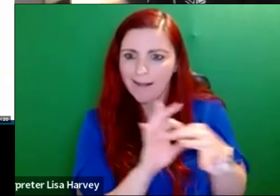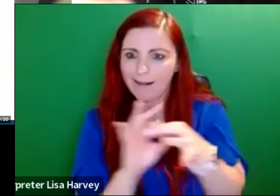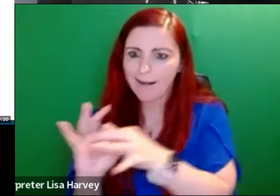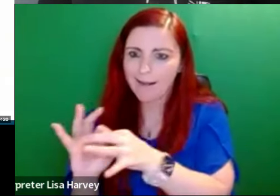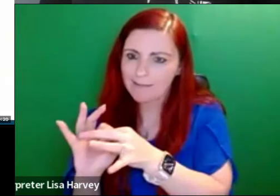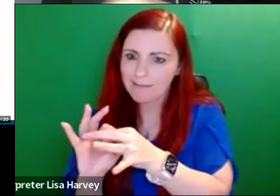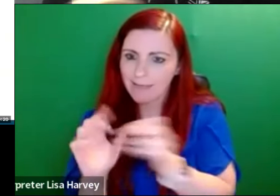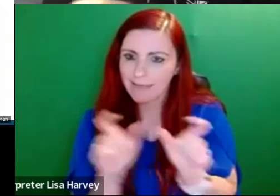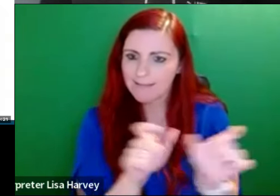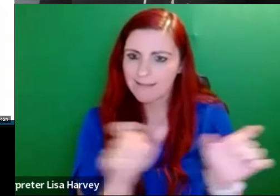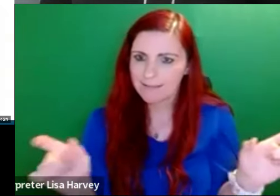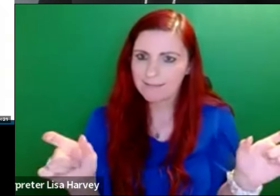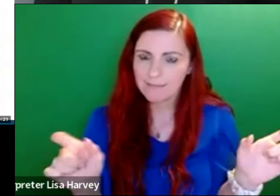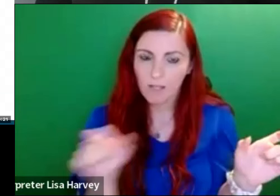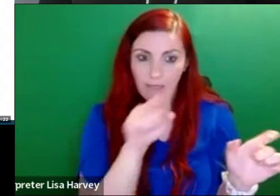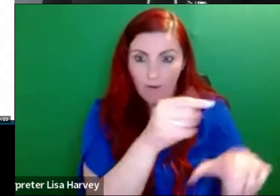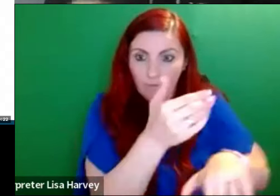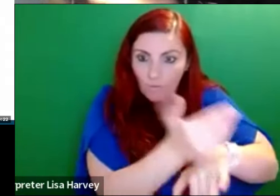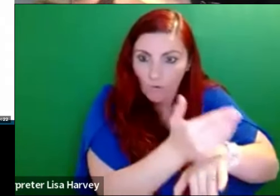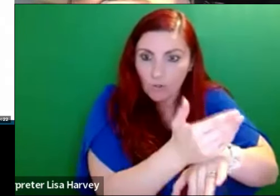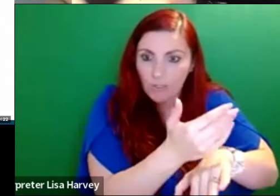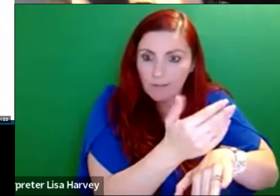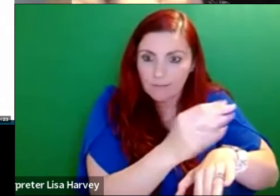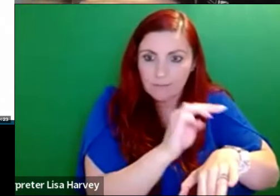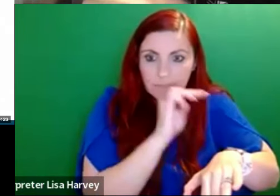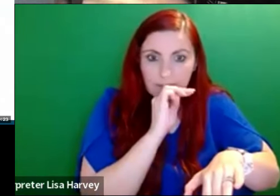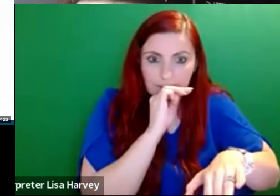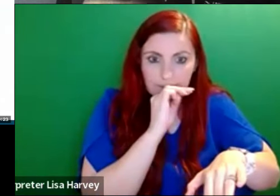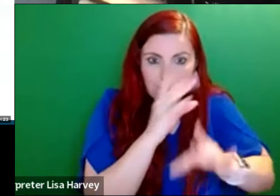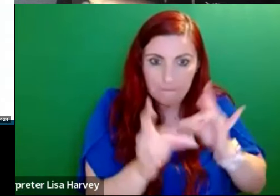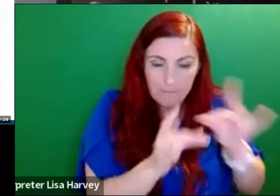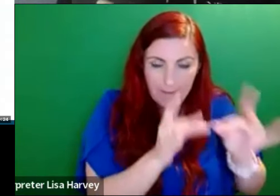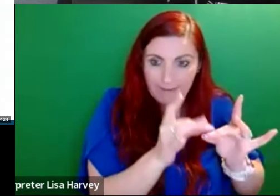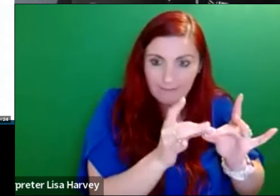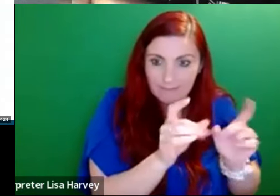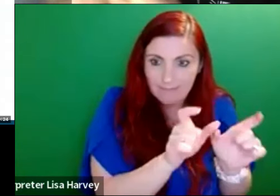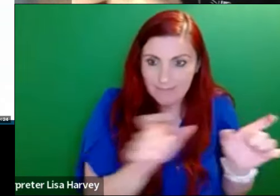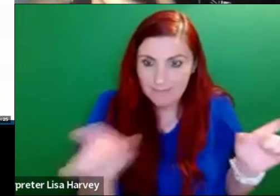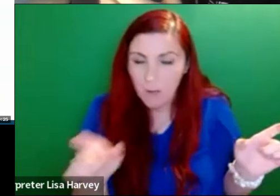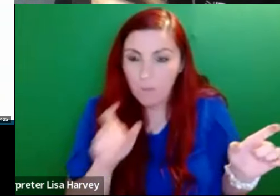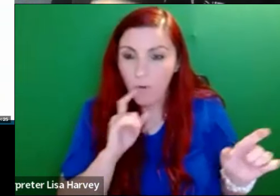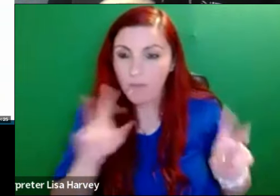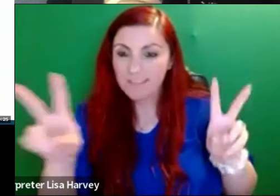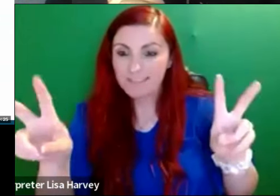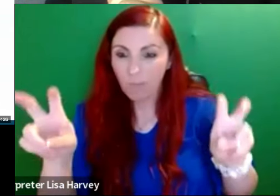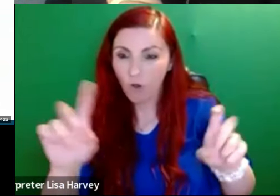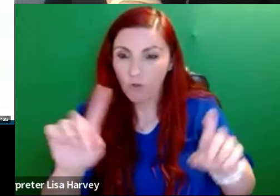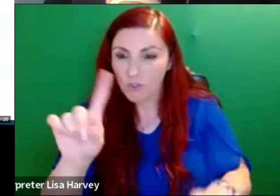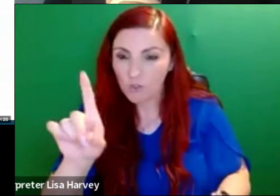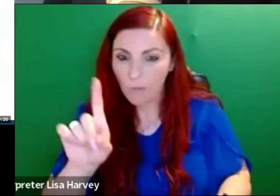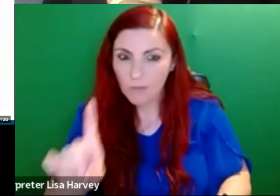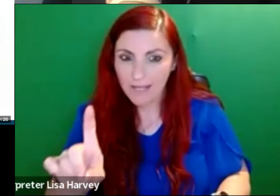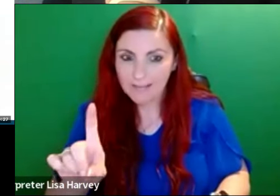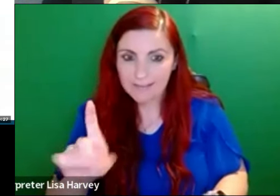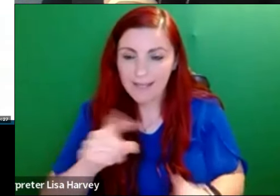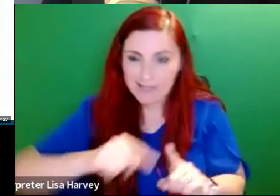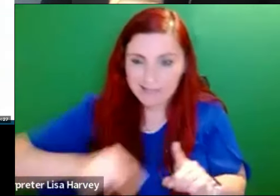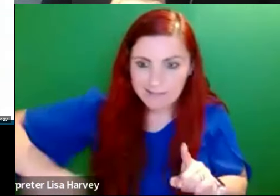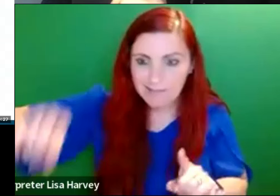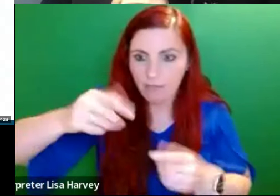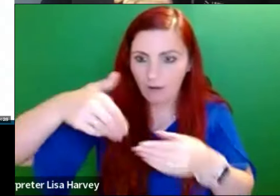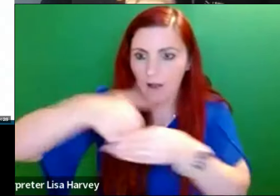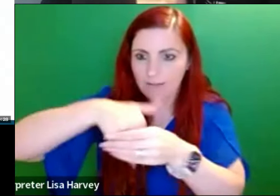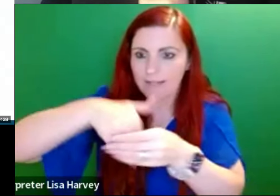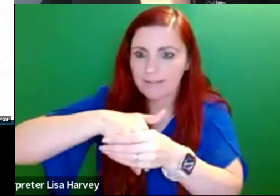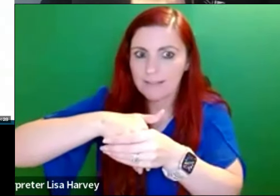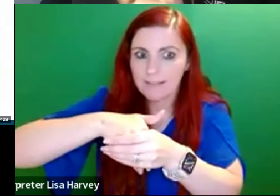functional to make a sentence work, whereas the actual subject of the sentence, the information of the sentence, is all in these content